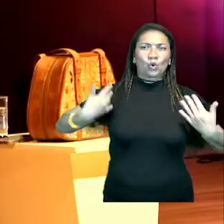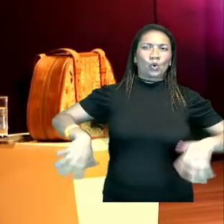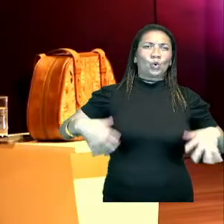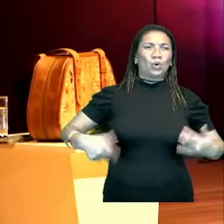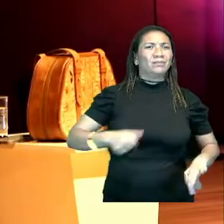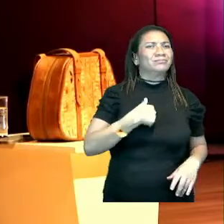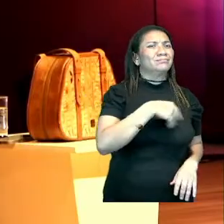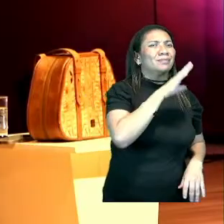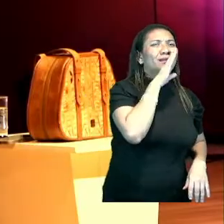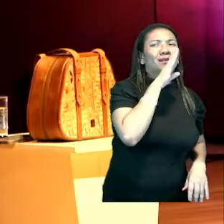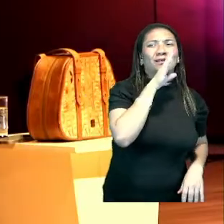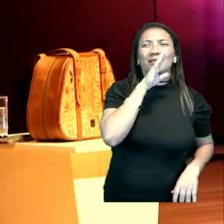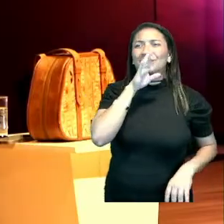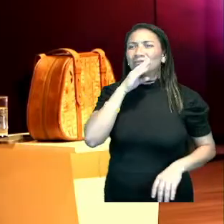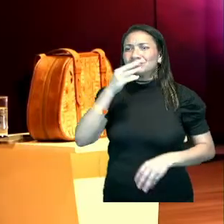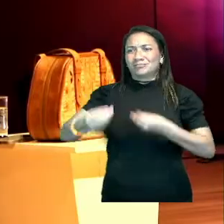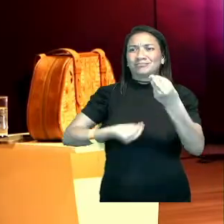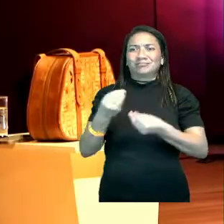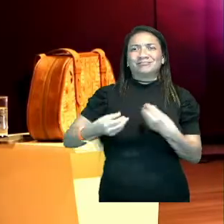is. Thank you.